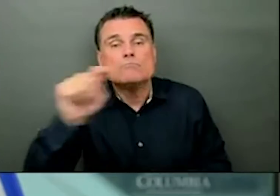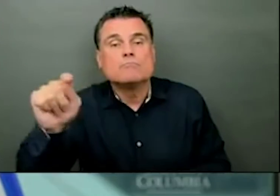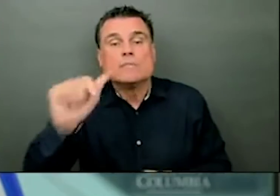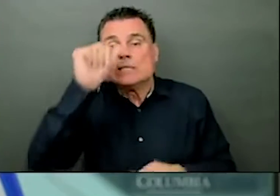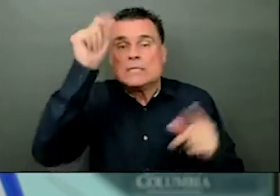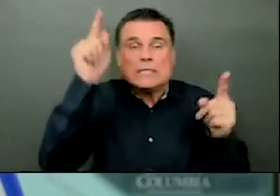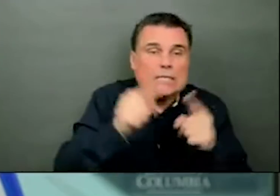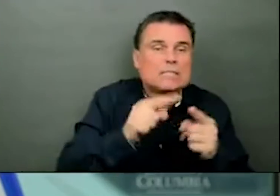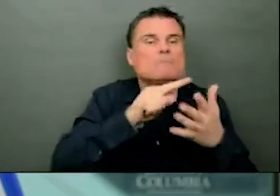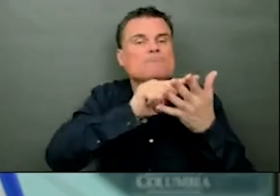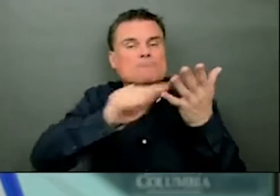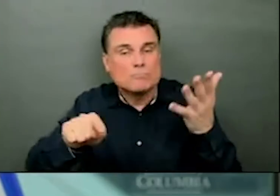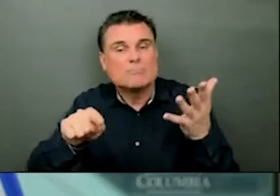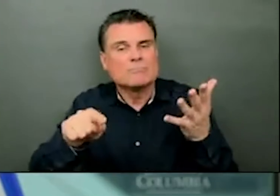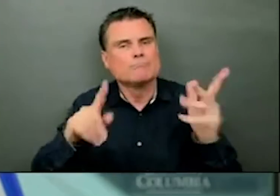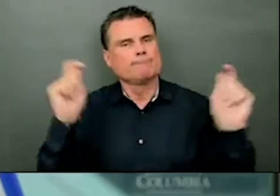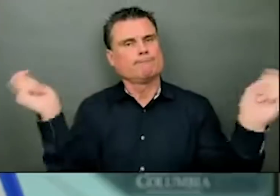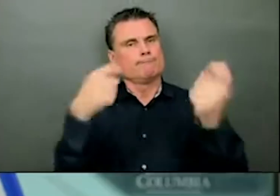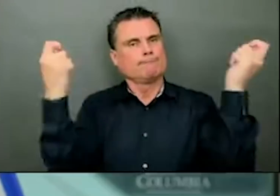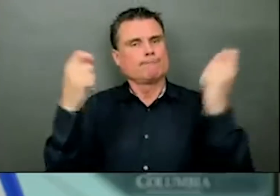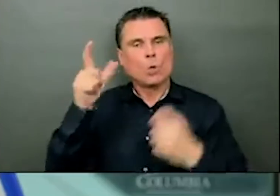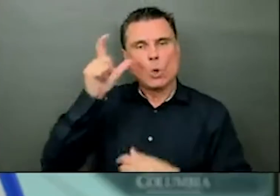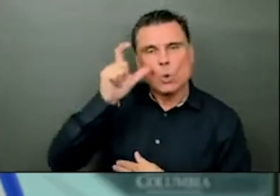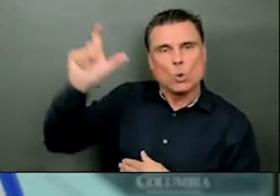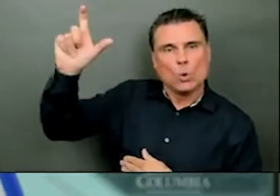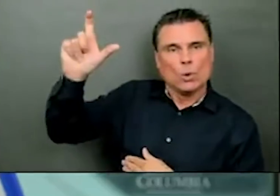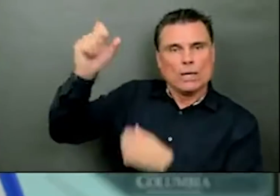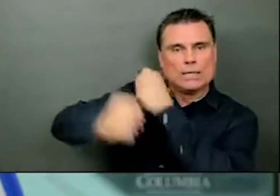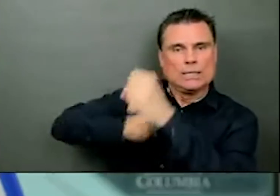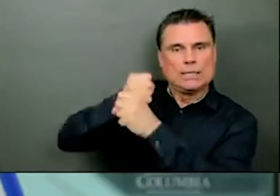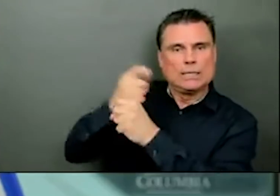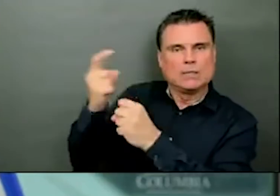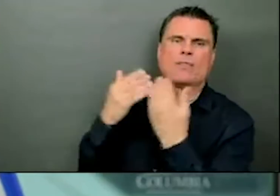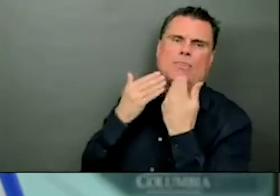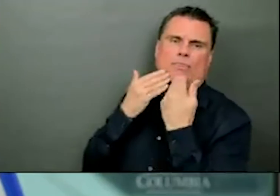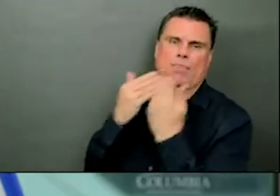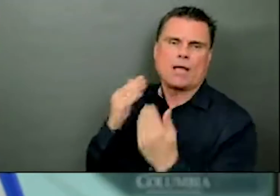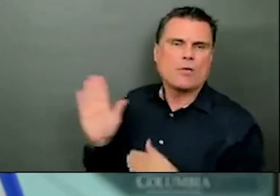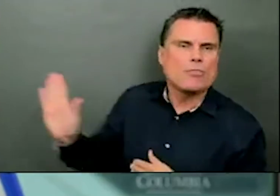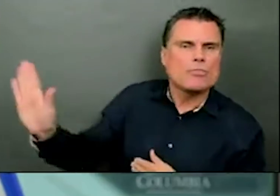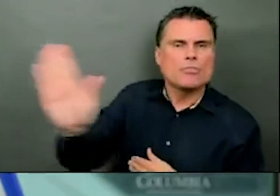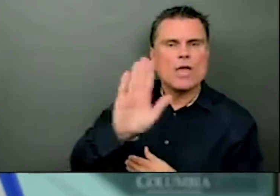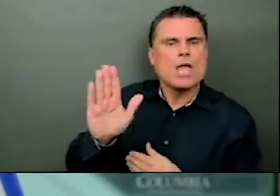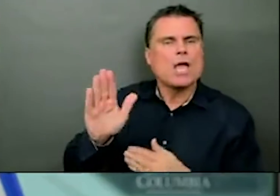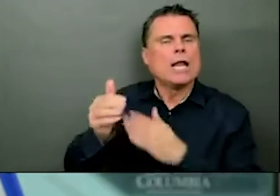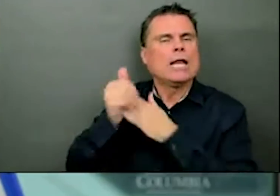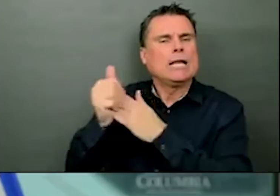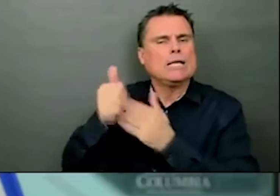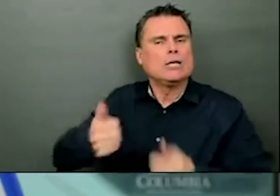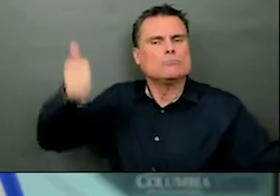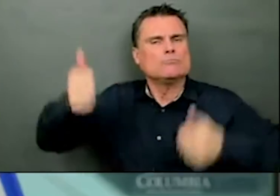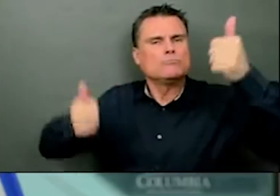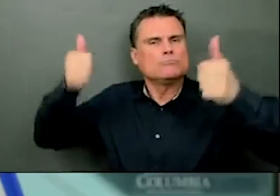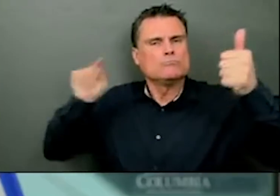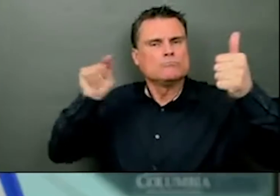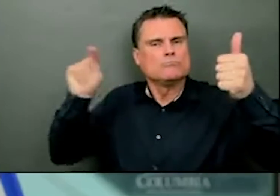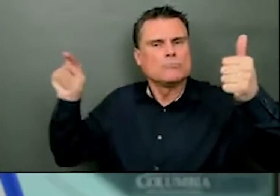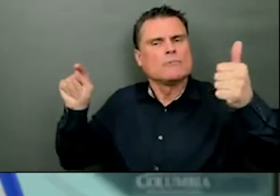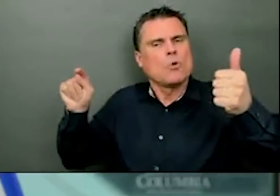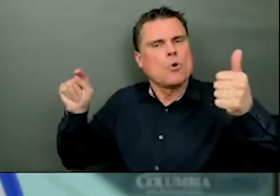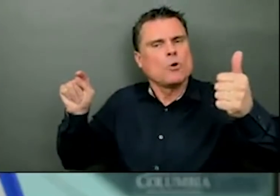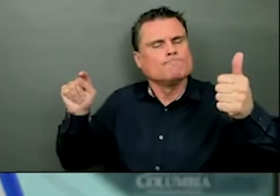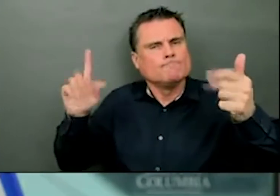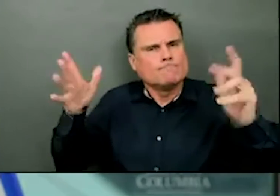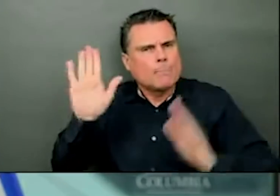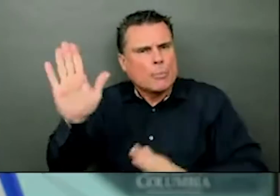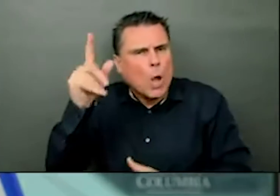following provincial health guidelines, who have been leaders in that regard. And I know that this weekend We are going to celebrate in our community's